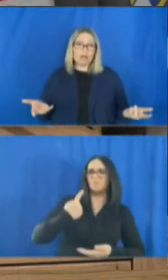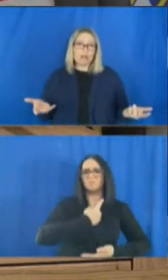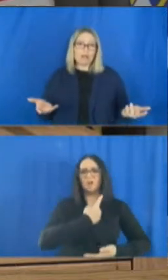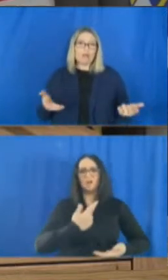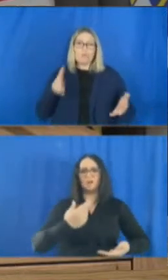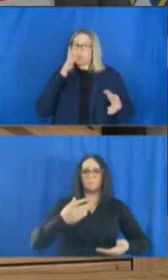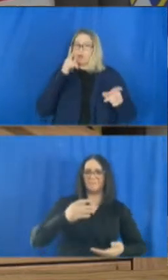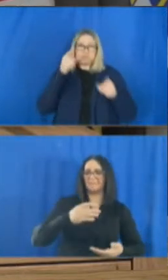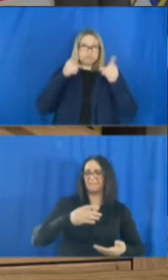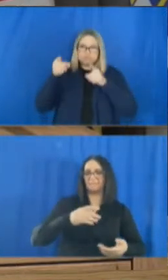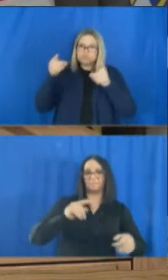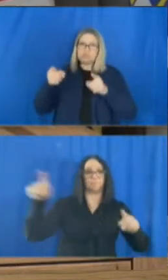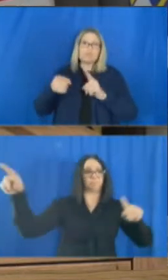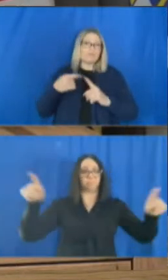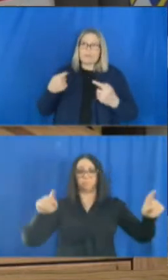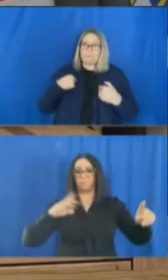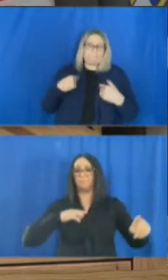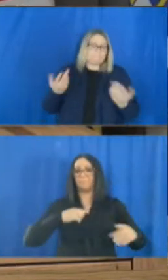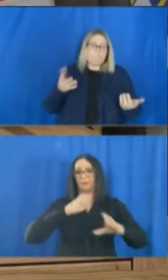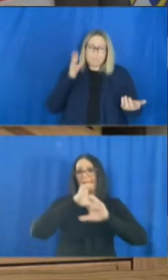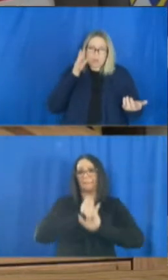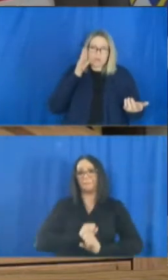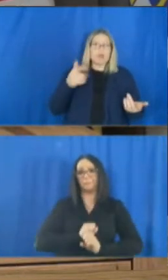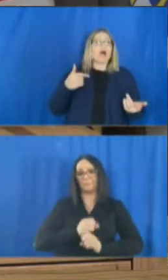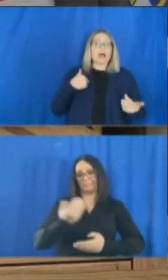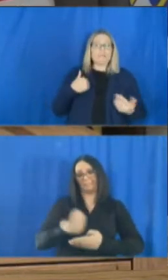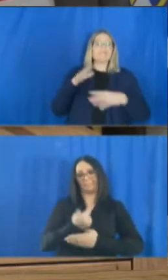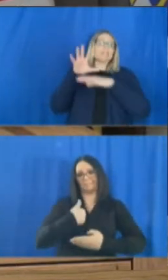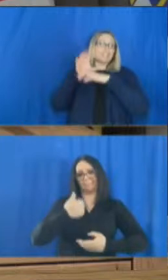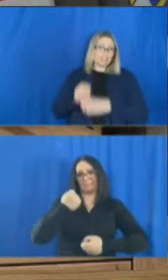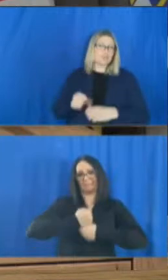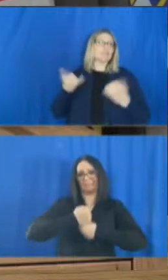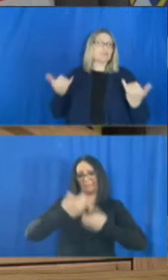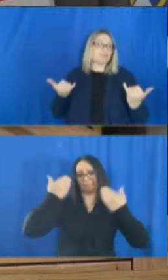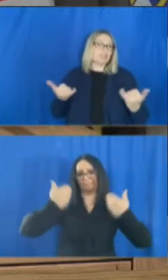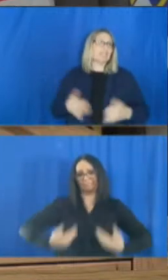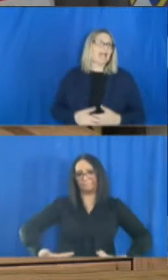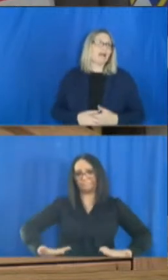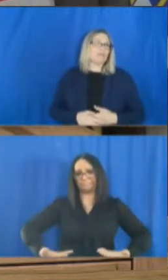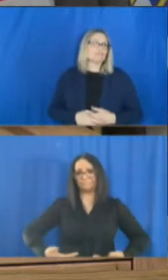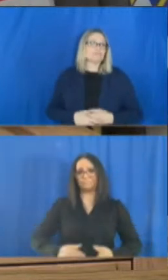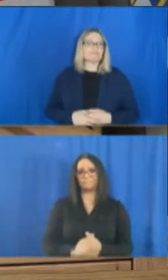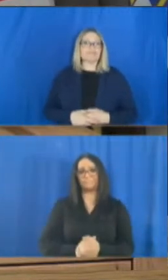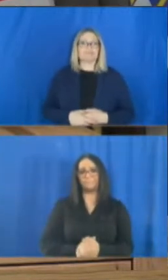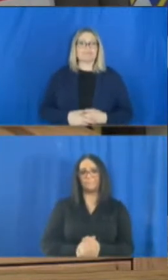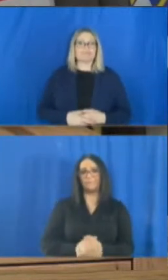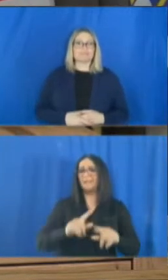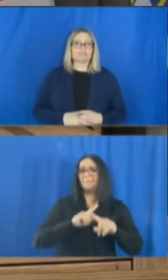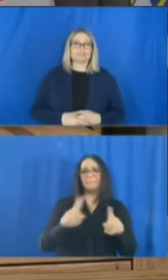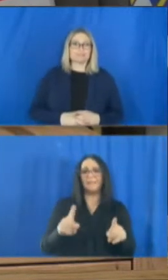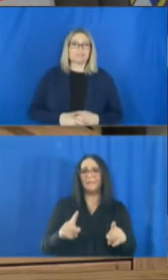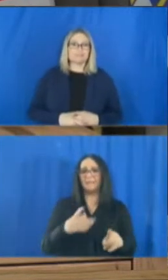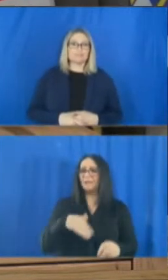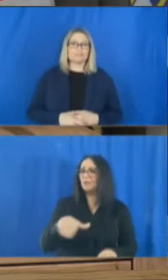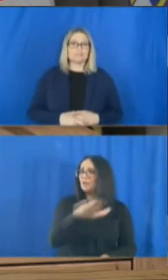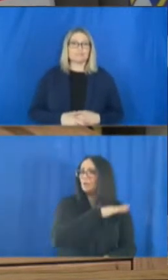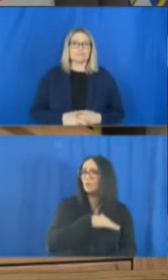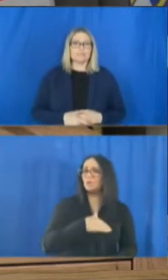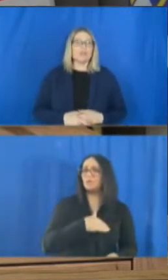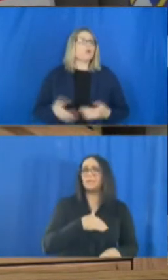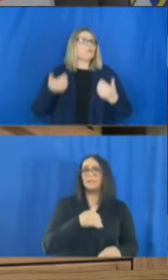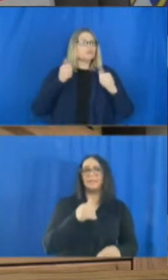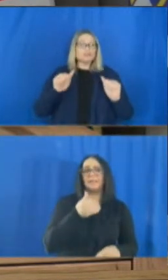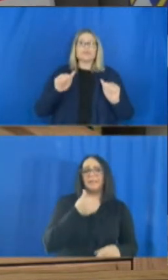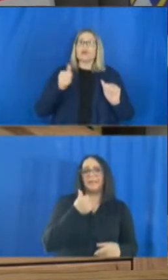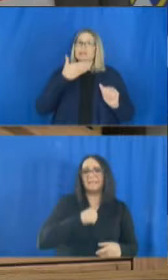as possible, and for everyone for that matter. It's just some look at it differently. So I hope this thing won't materialize to